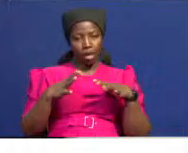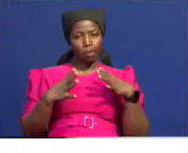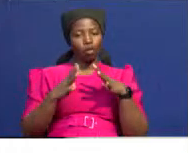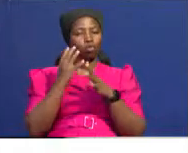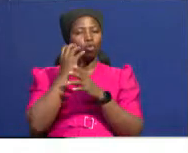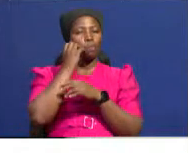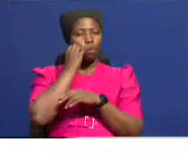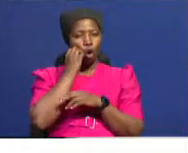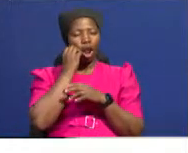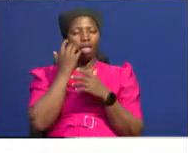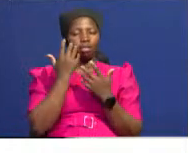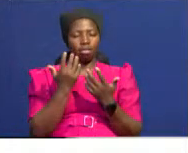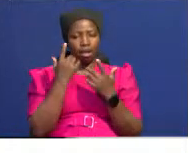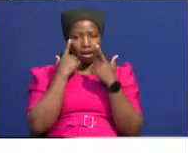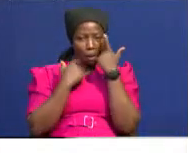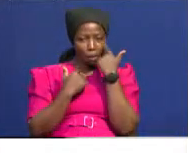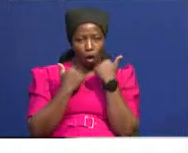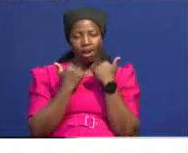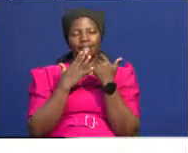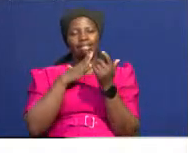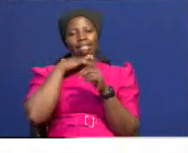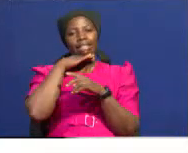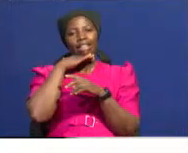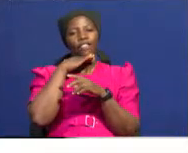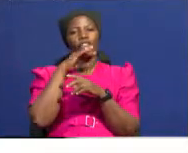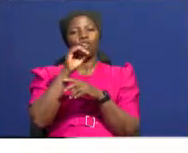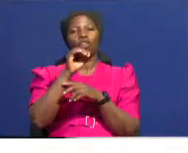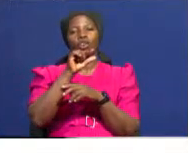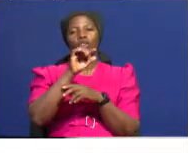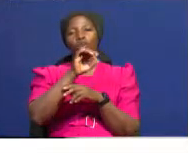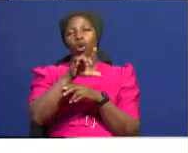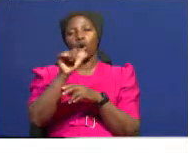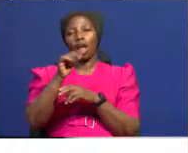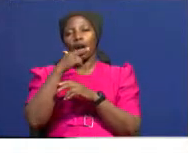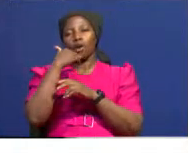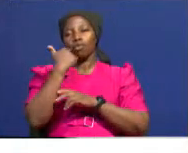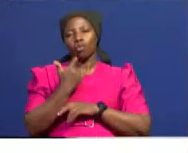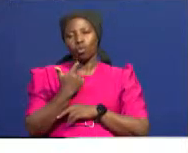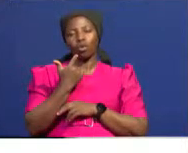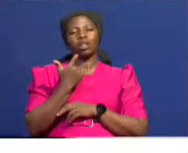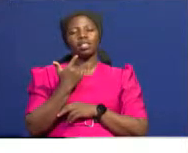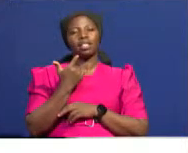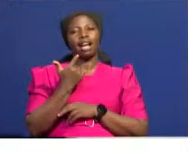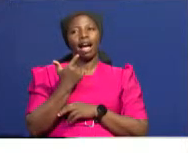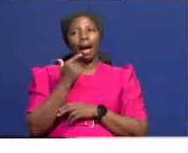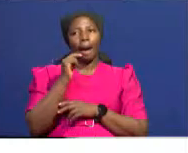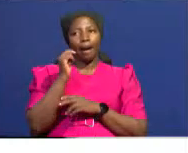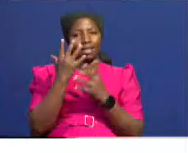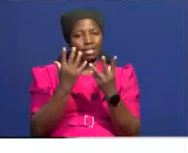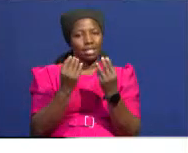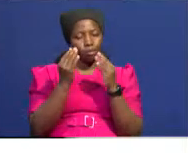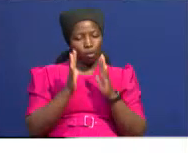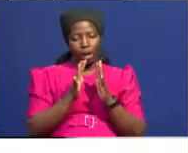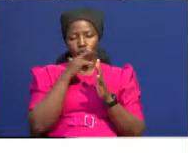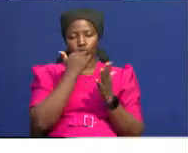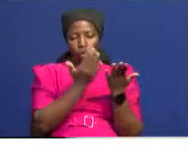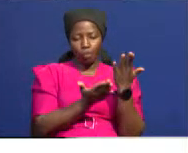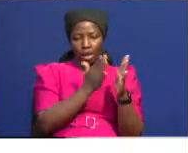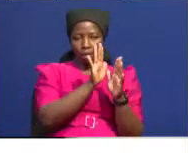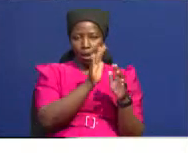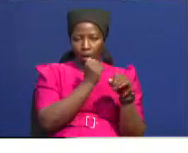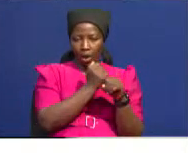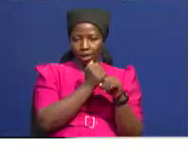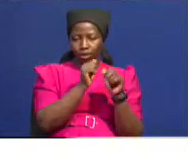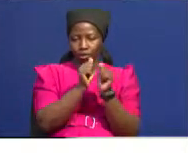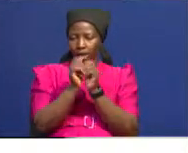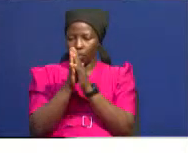leader, decisive commander, spiritual and simple man who balanced his military and family duties. His